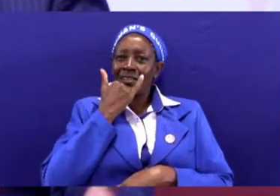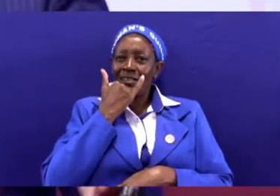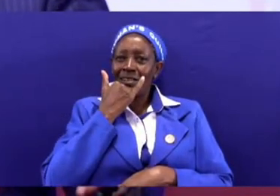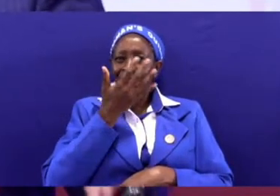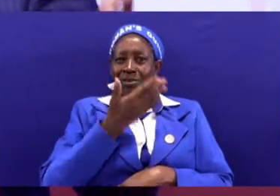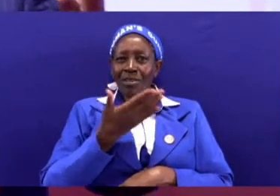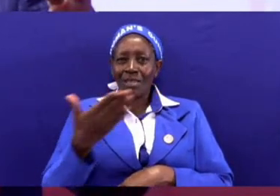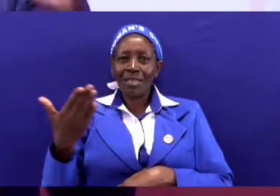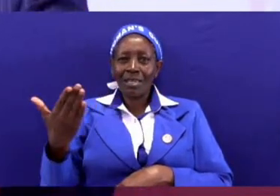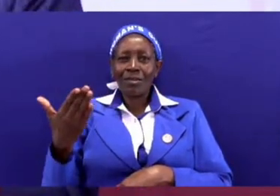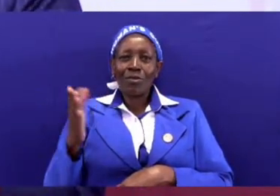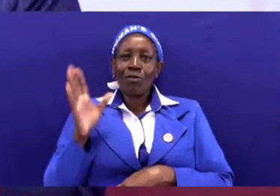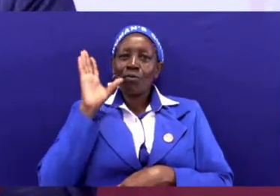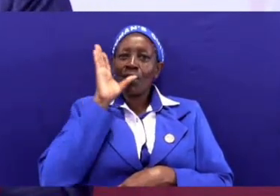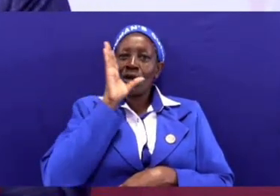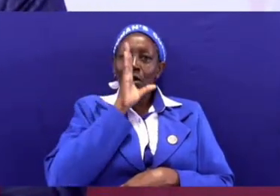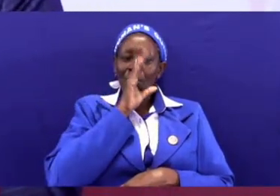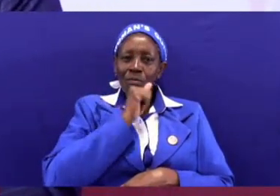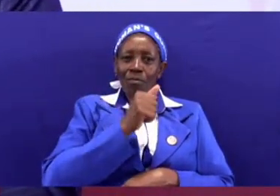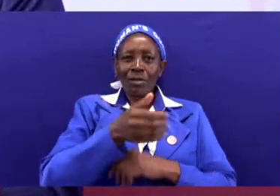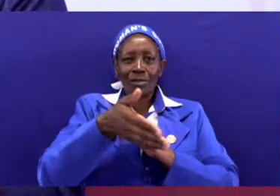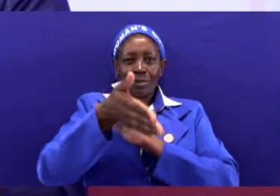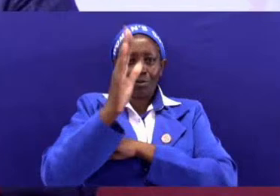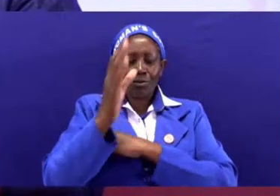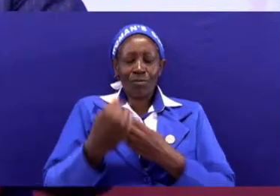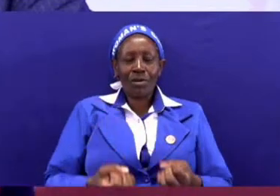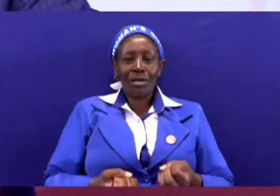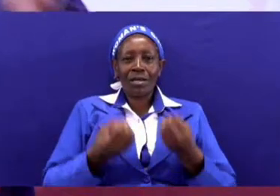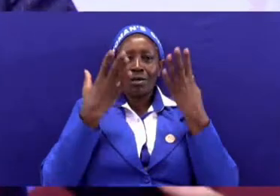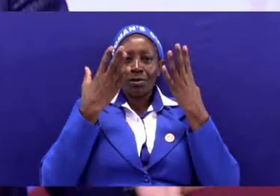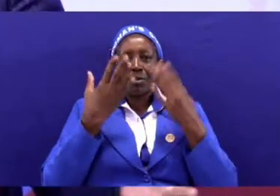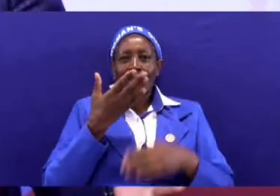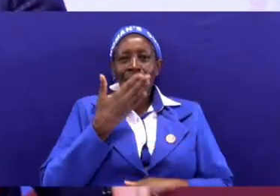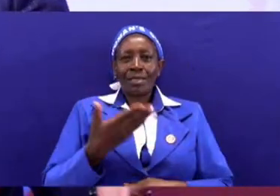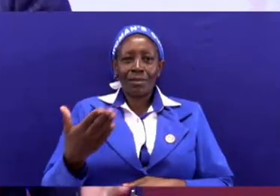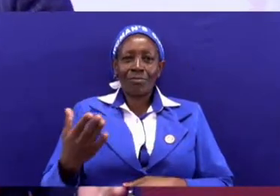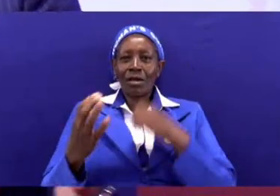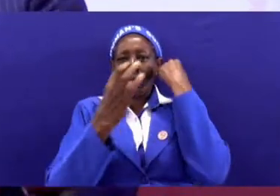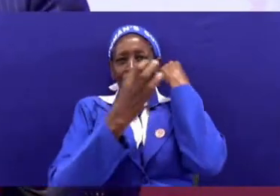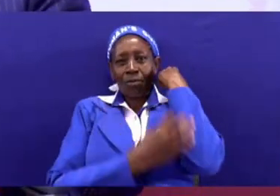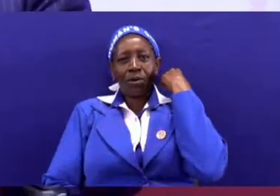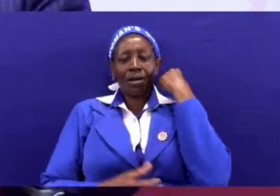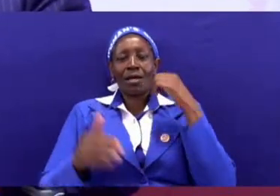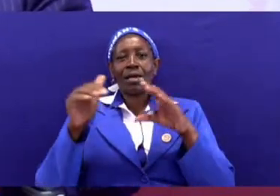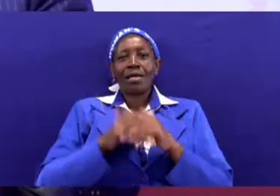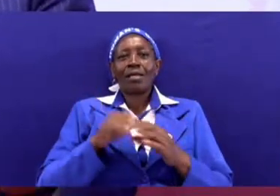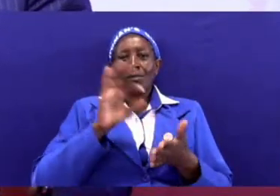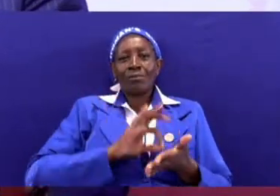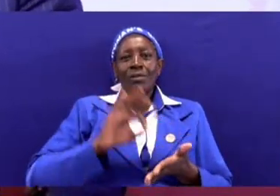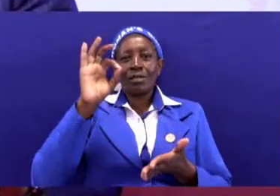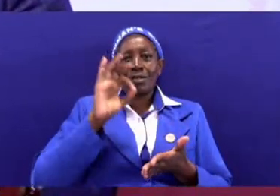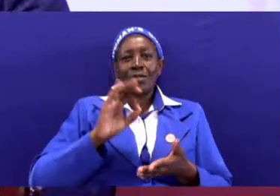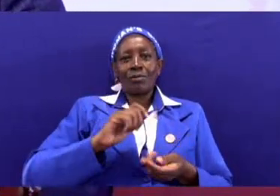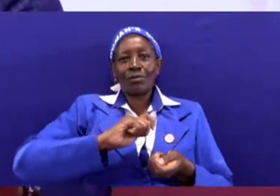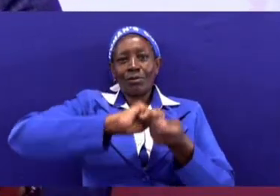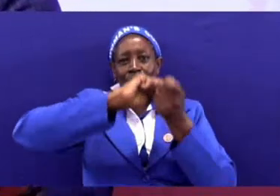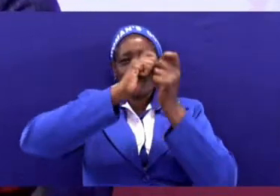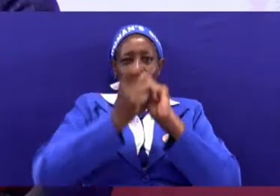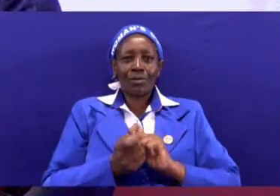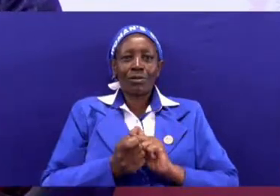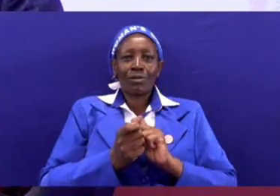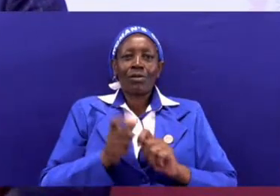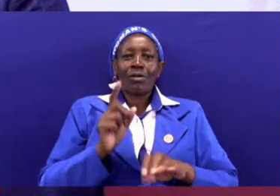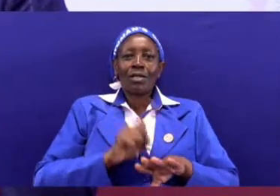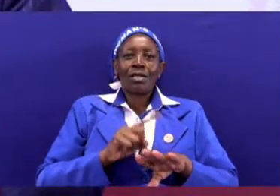We lose out on God's miraculous interventions. We are poorer in our spiritual transformation when we fear the